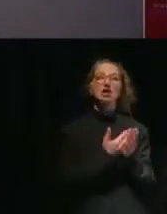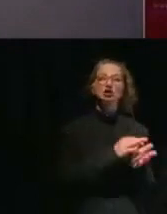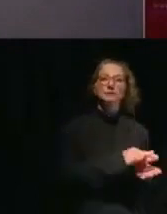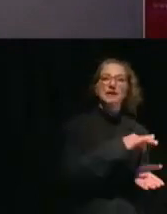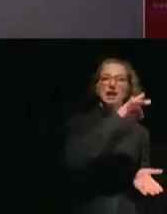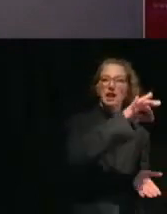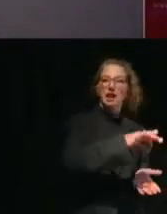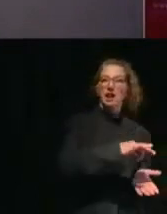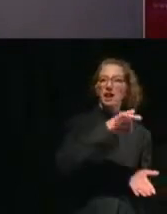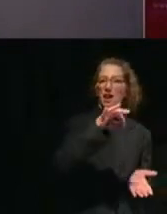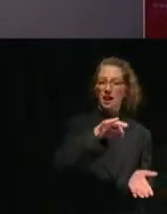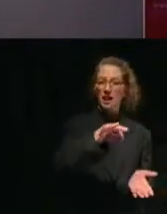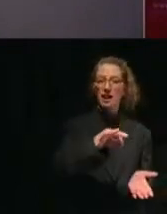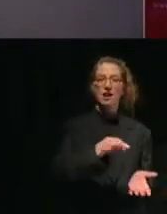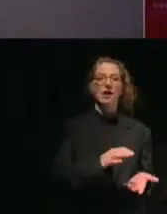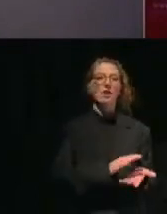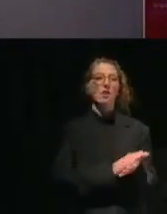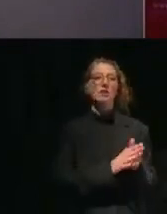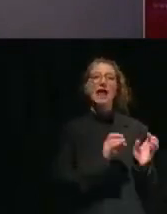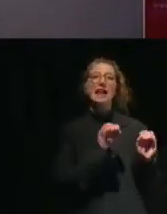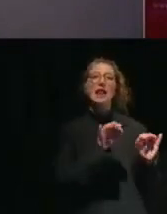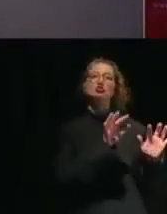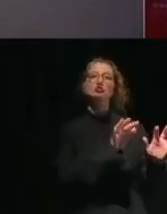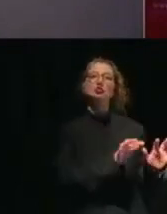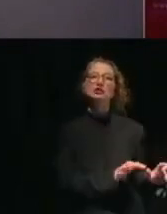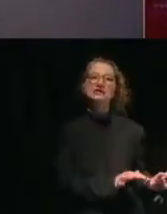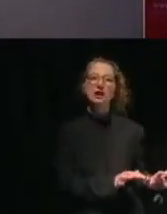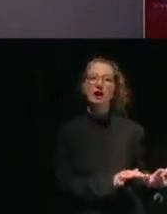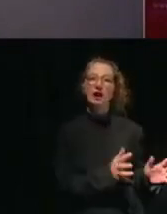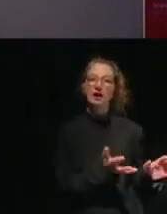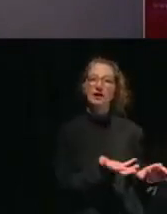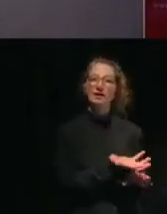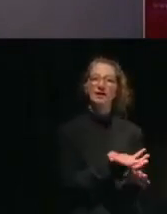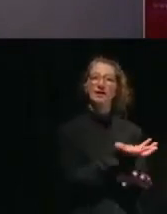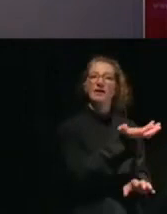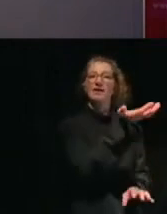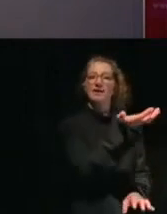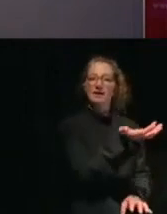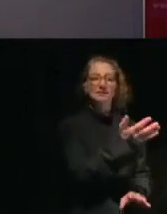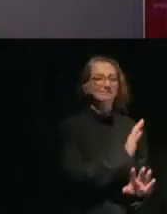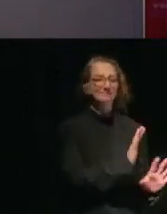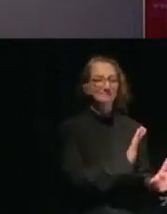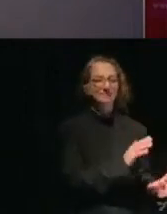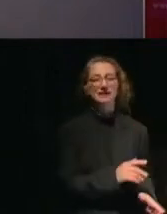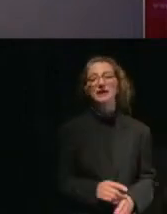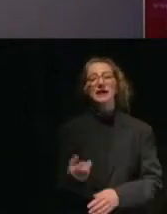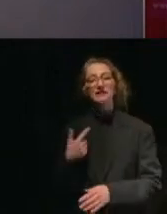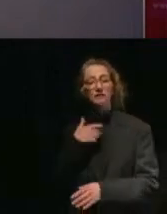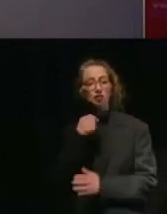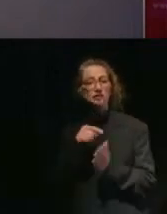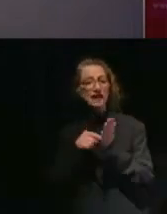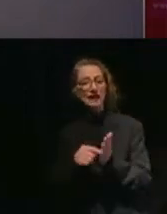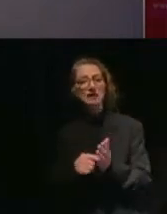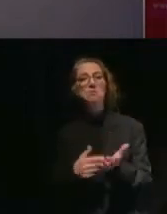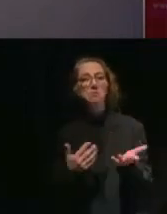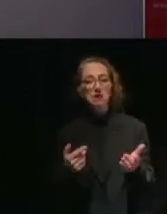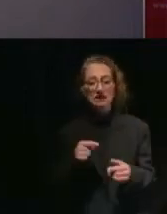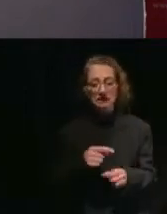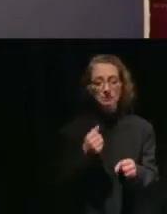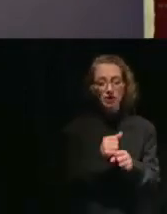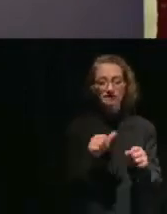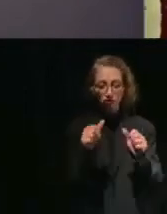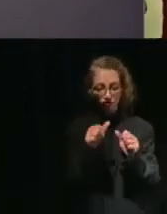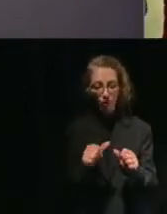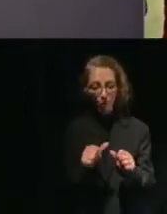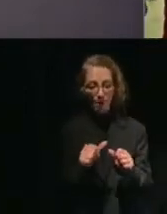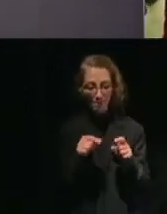but showing how often we find these forms of employment, how frequently this occur. This